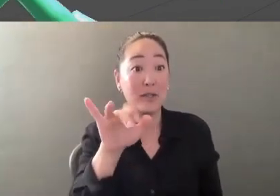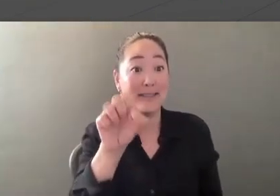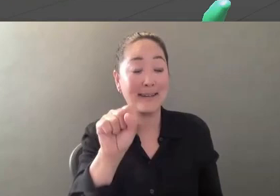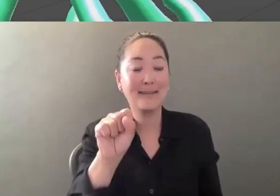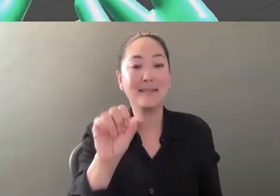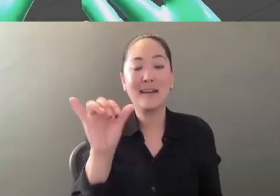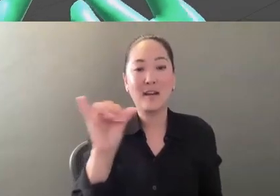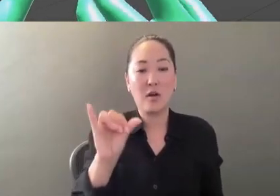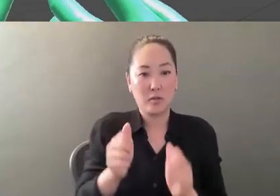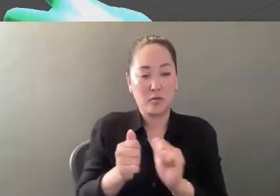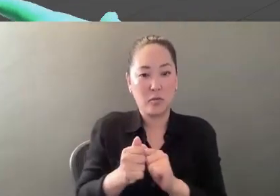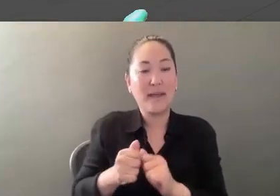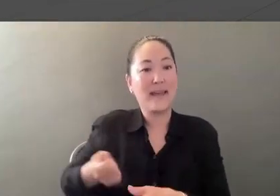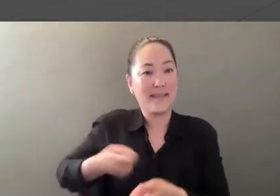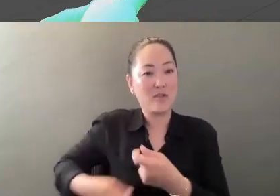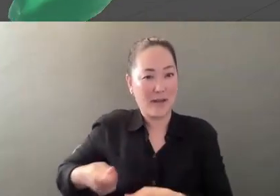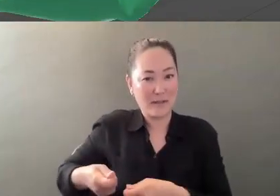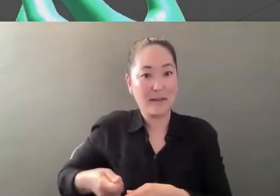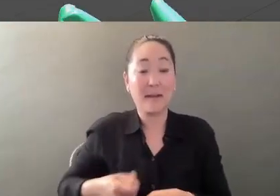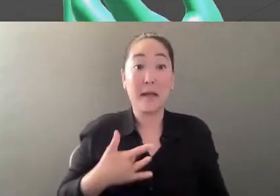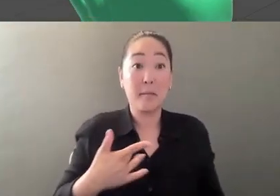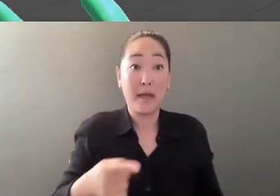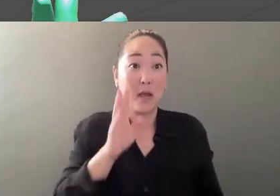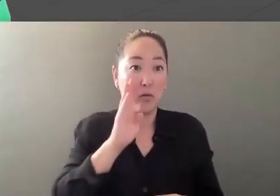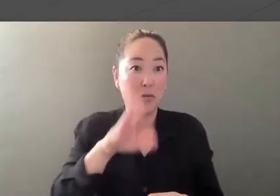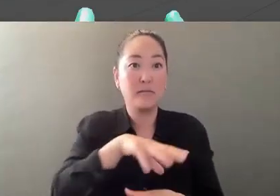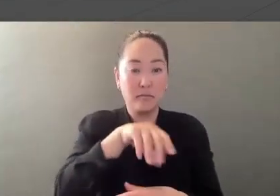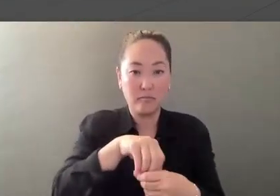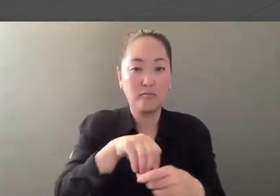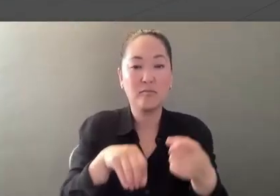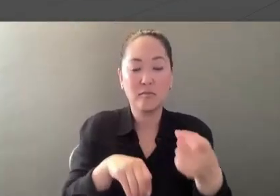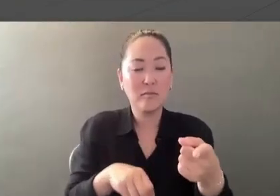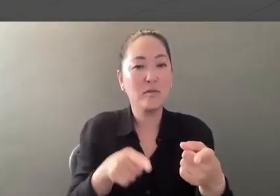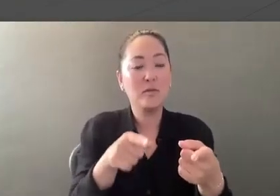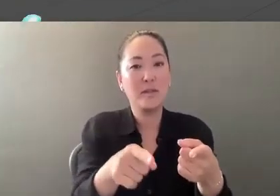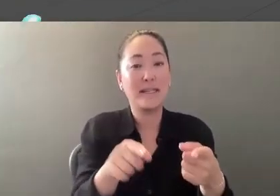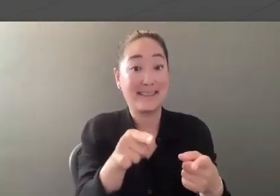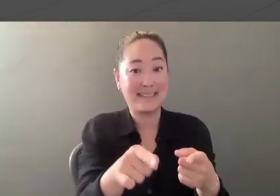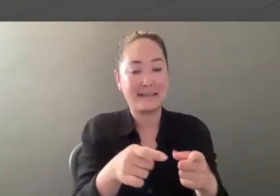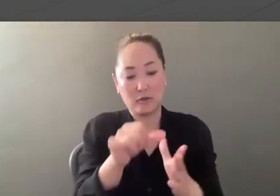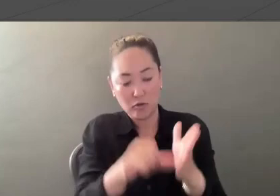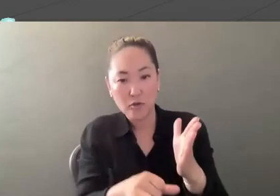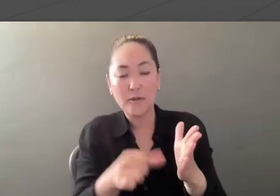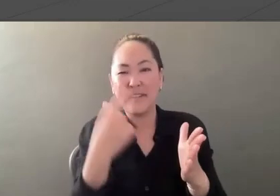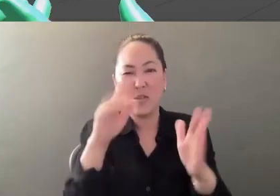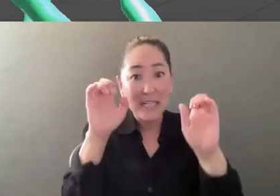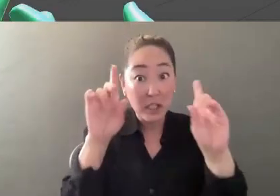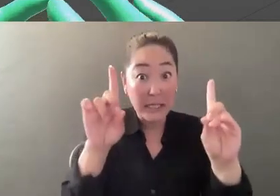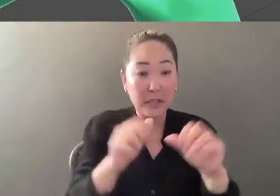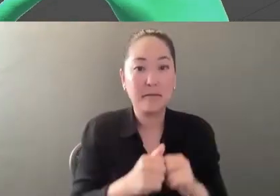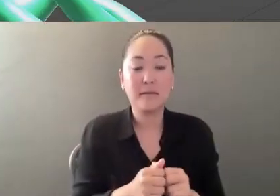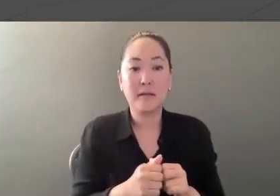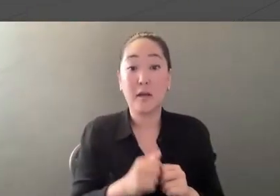it unique is we actually try to incorporate a lot of computer animation into these teaching education videos. And we found